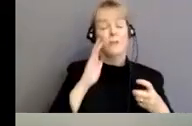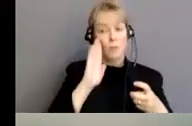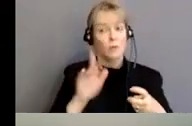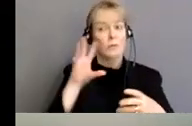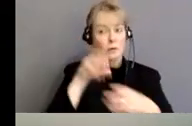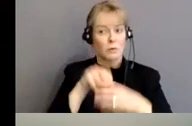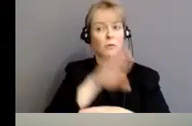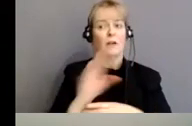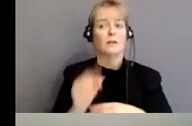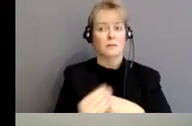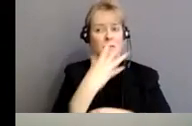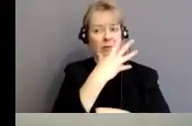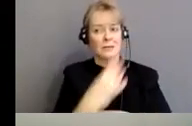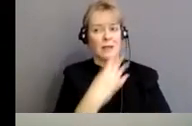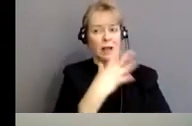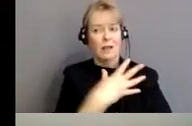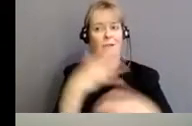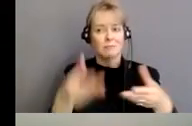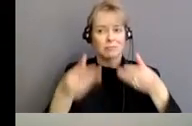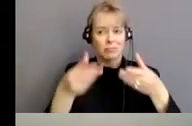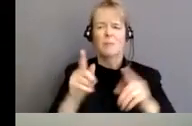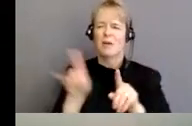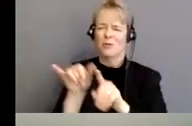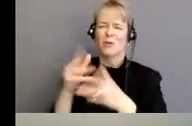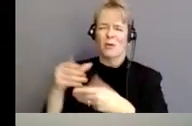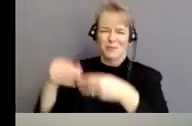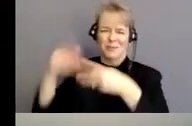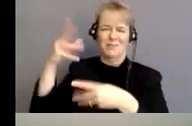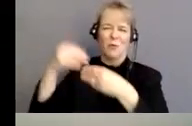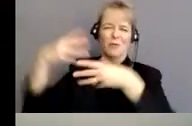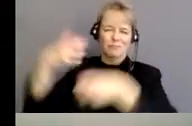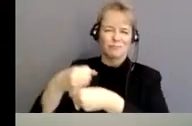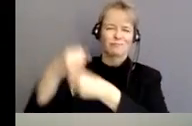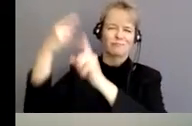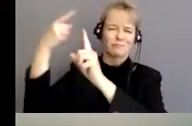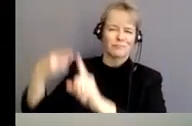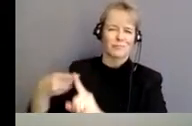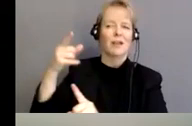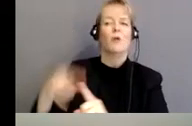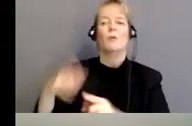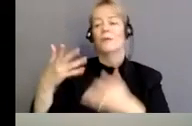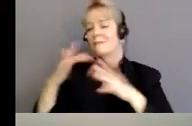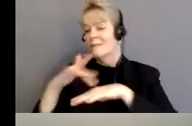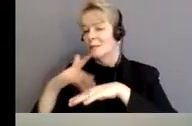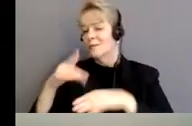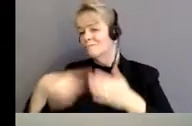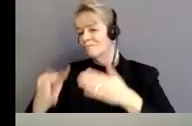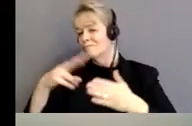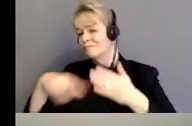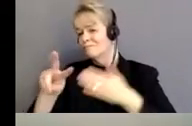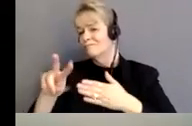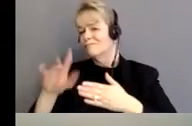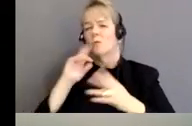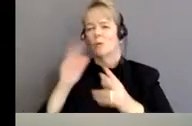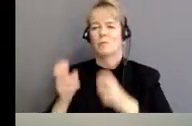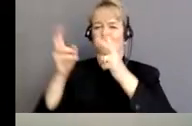little readily available for you. So we'll do that within the next few weeks, and we'll post that on our social media and put